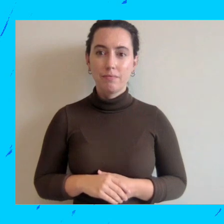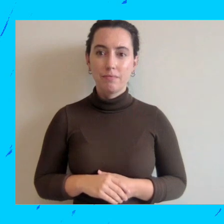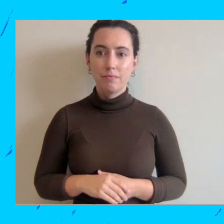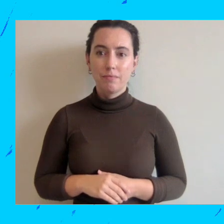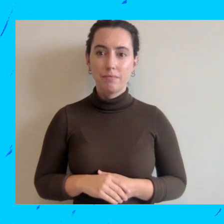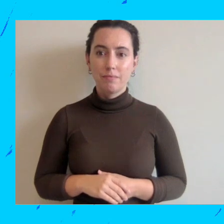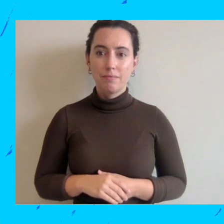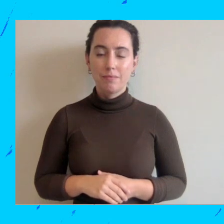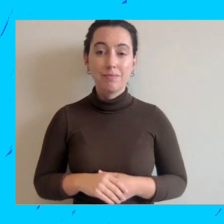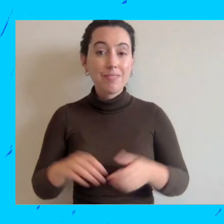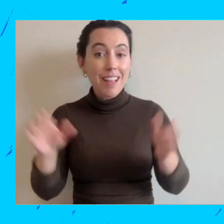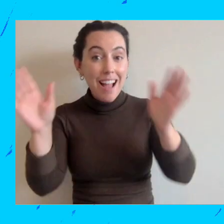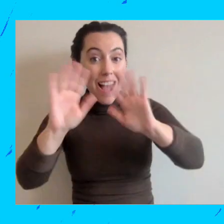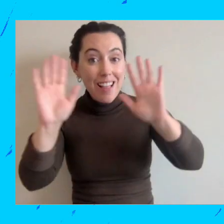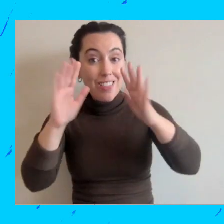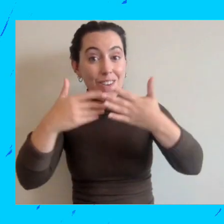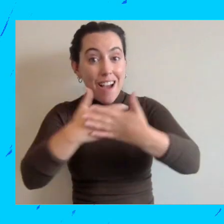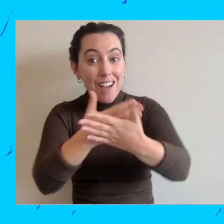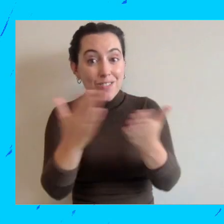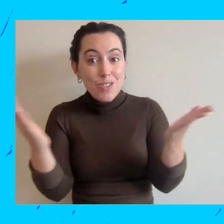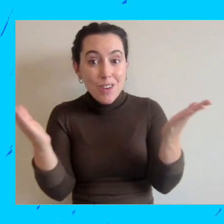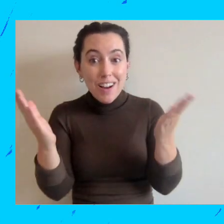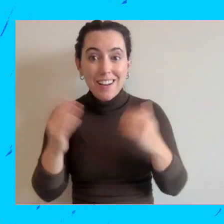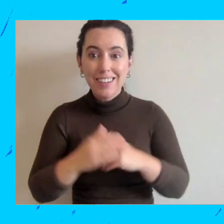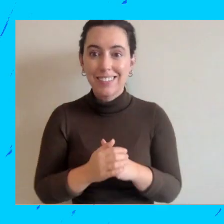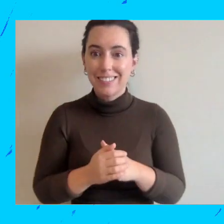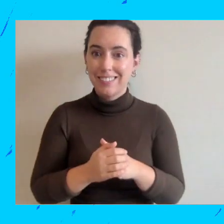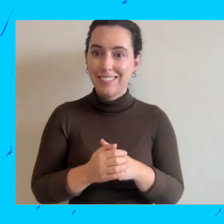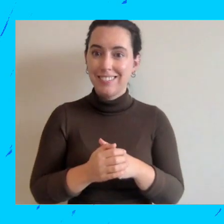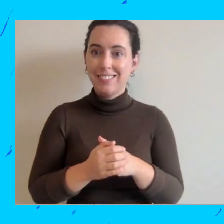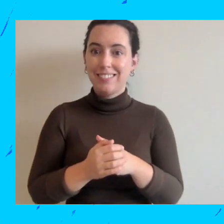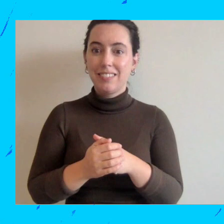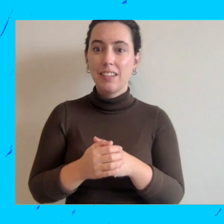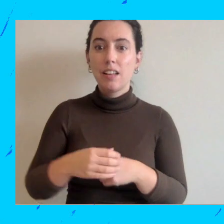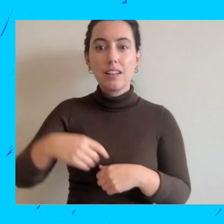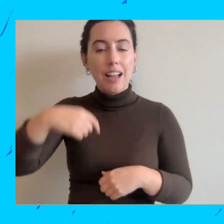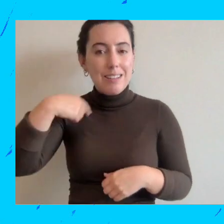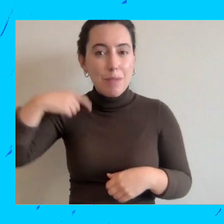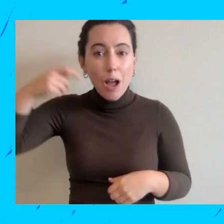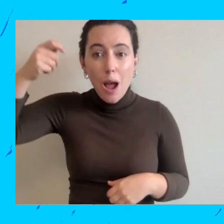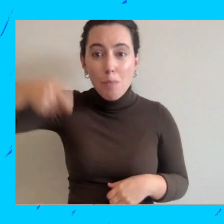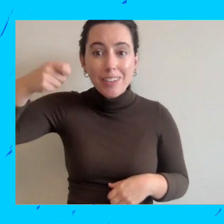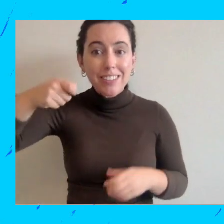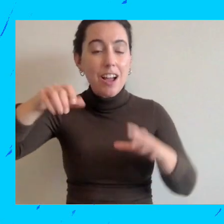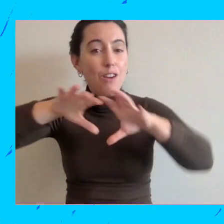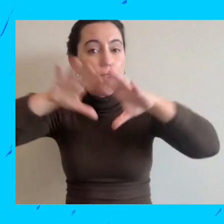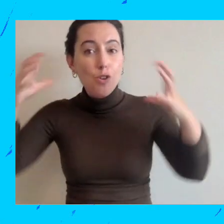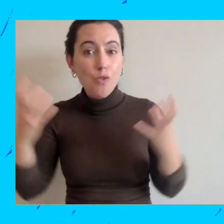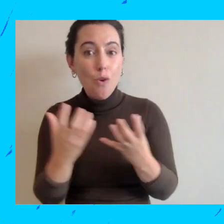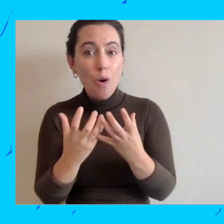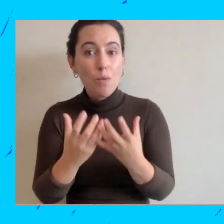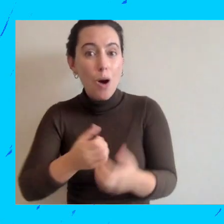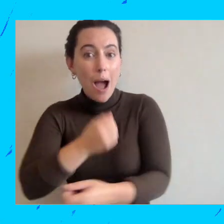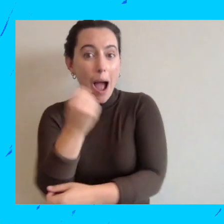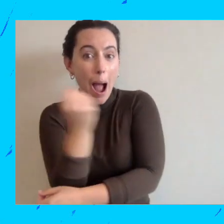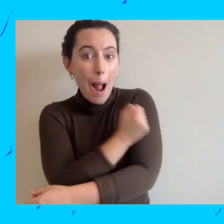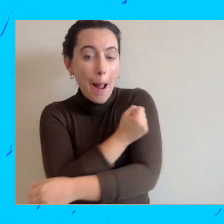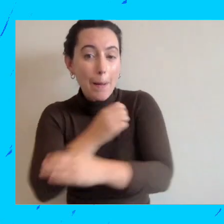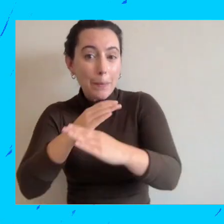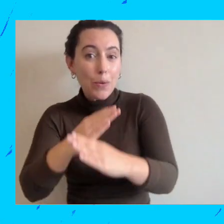Hello everyone, I'm Anuradha Gupta, the president of Global Immunization at the Sabin Vaccine